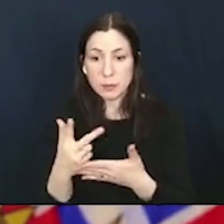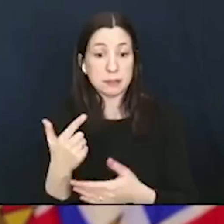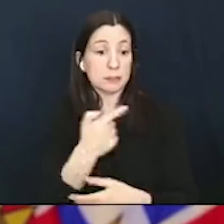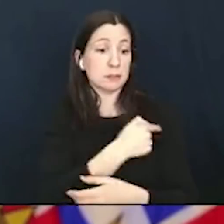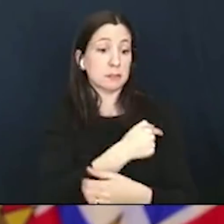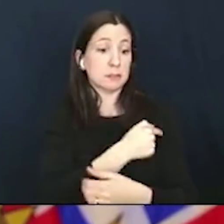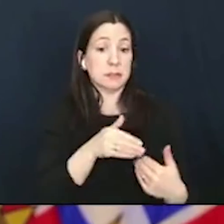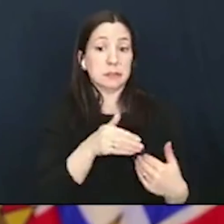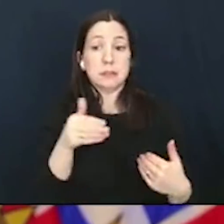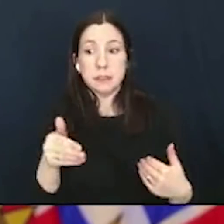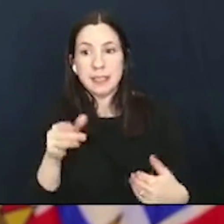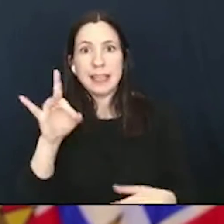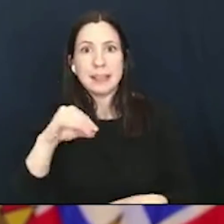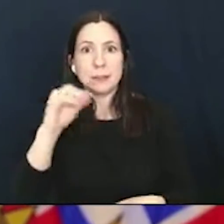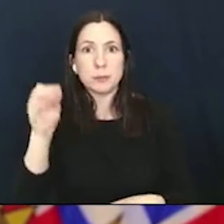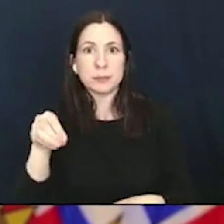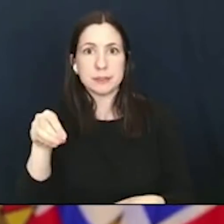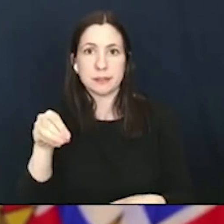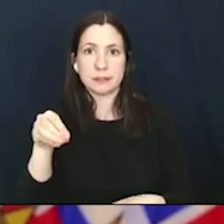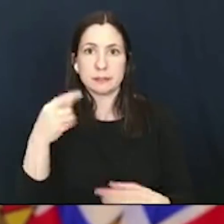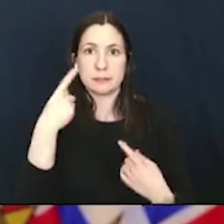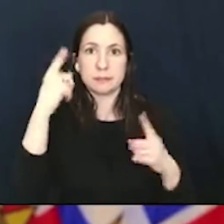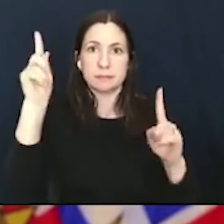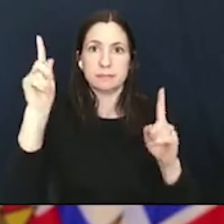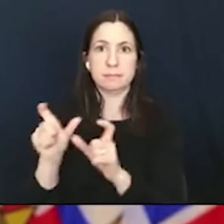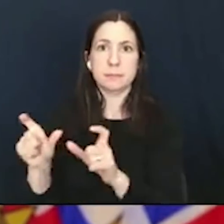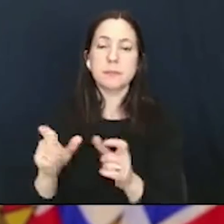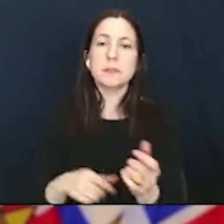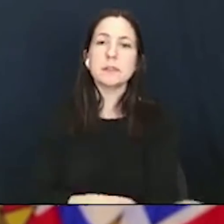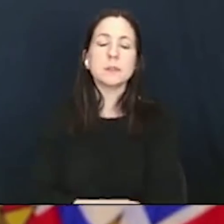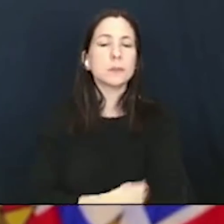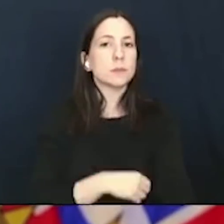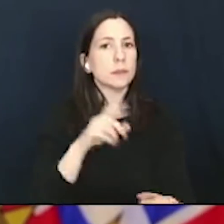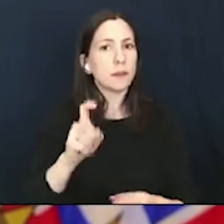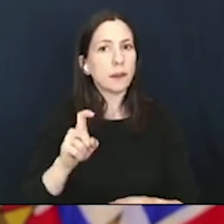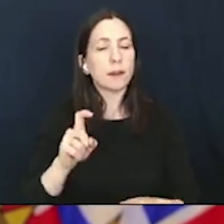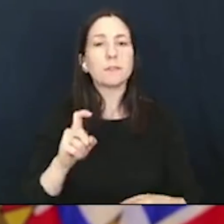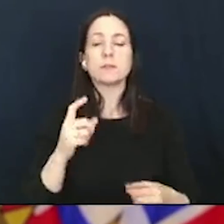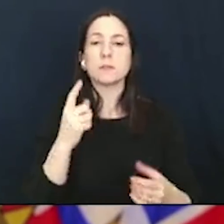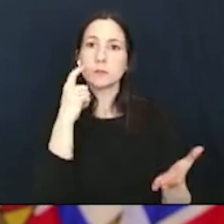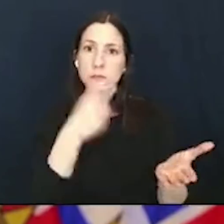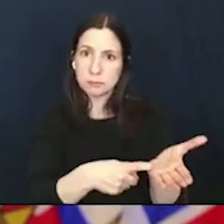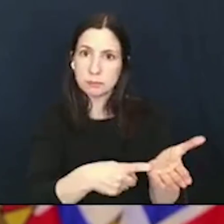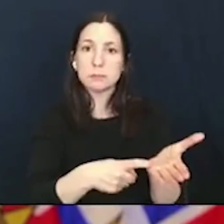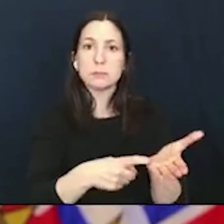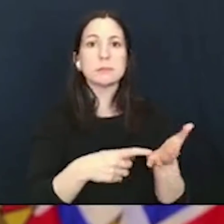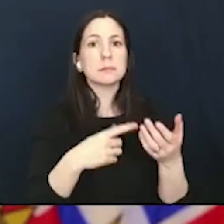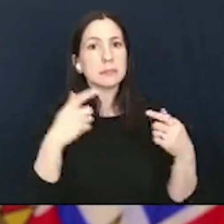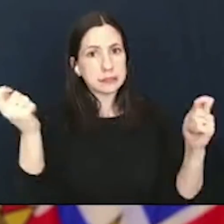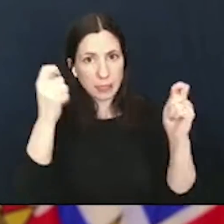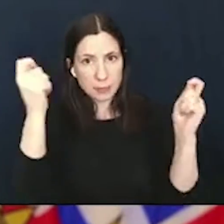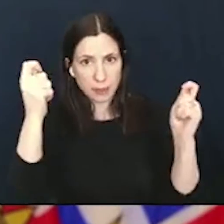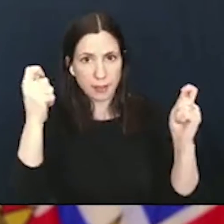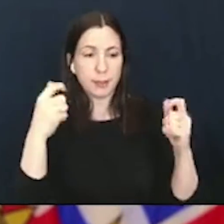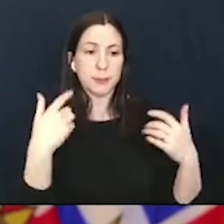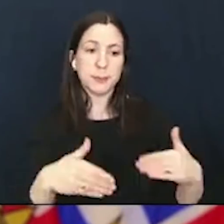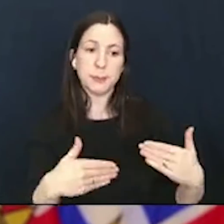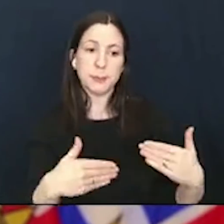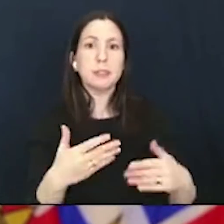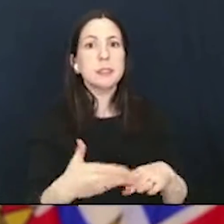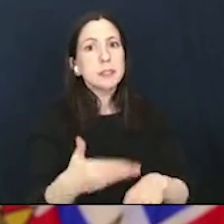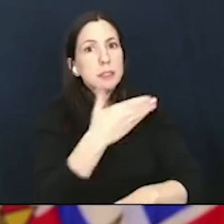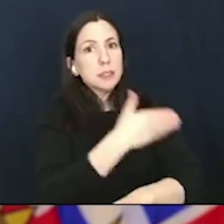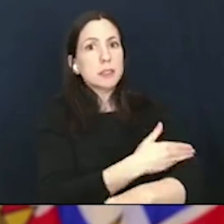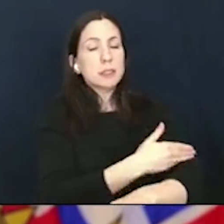is a success that we need to appreciate and celebrate, even as we are preparing